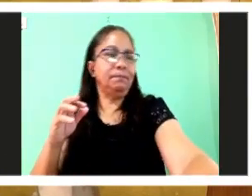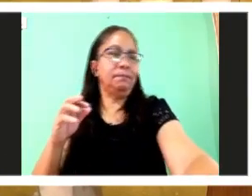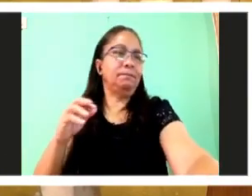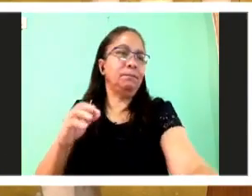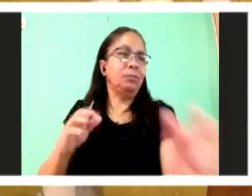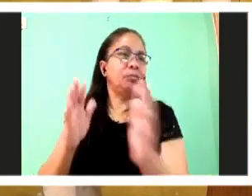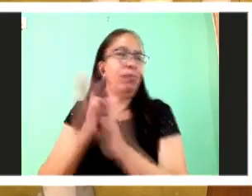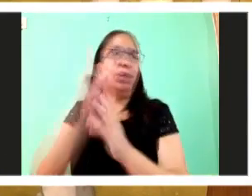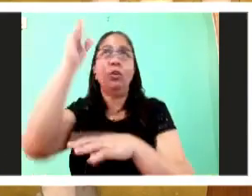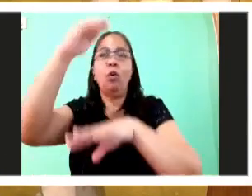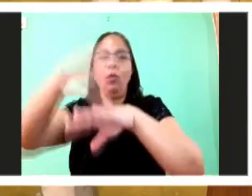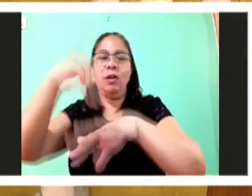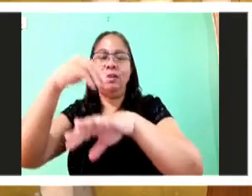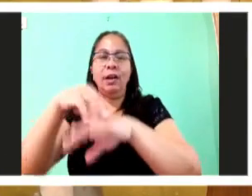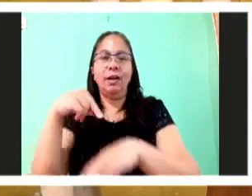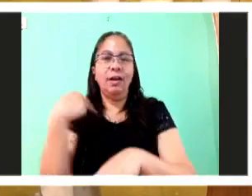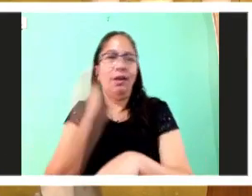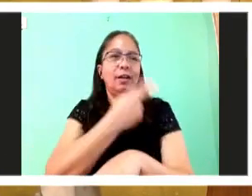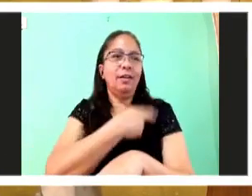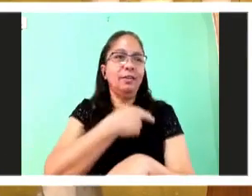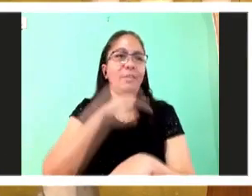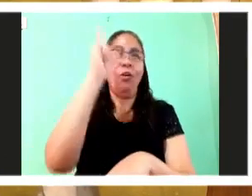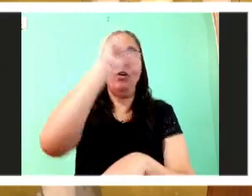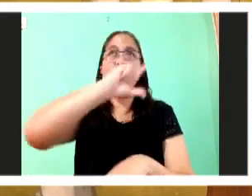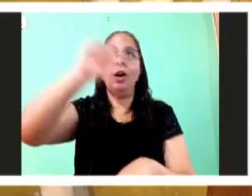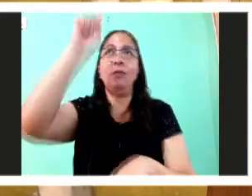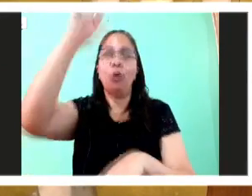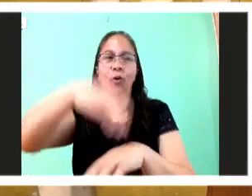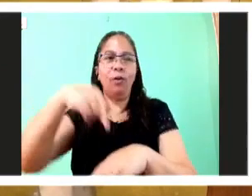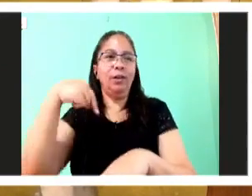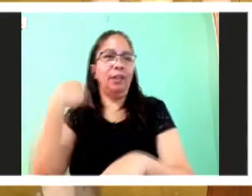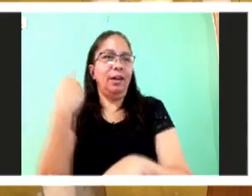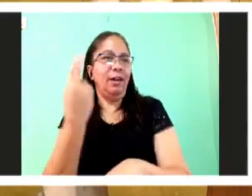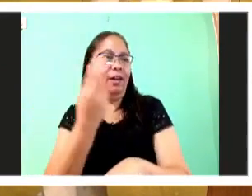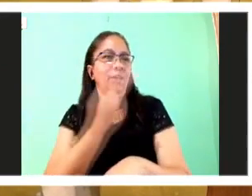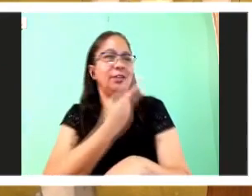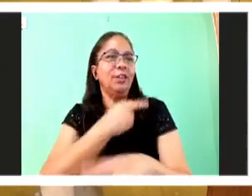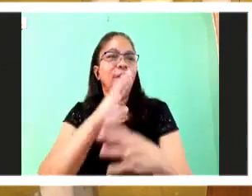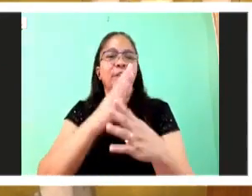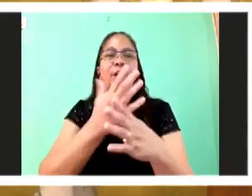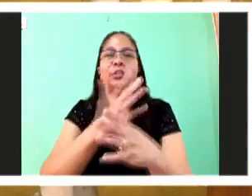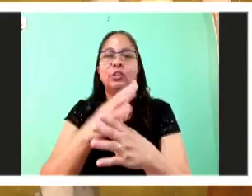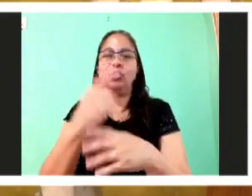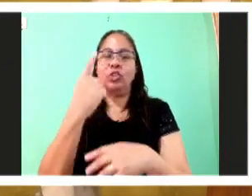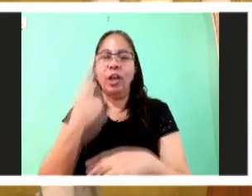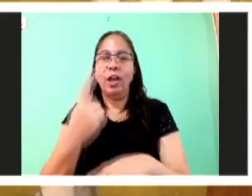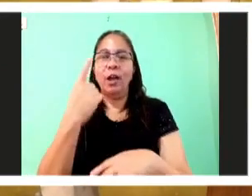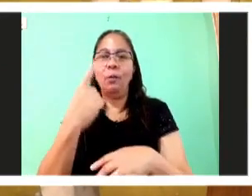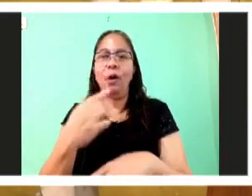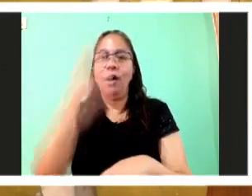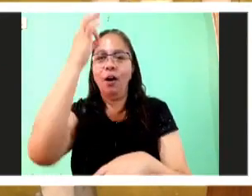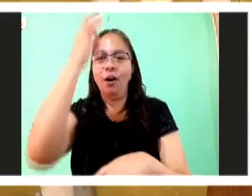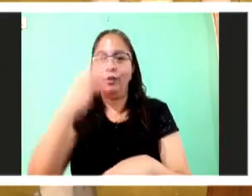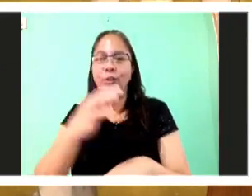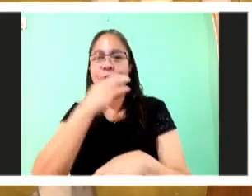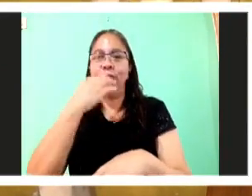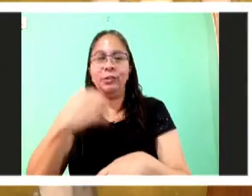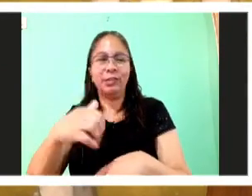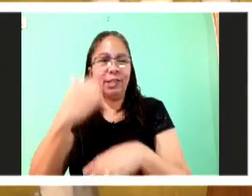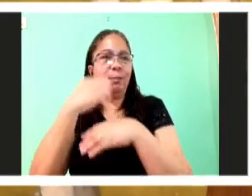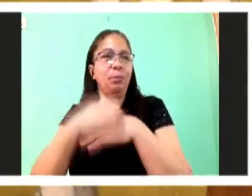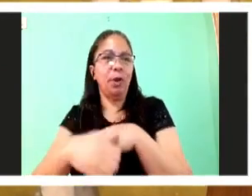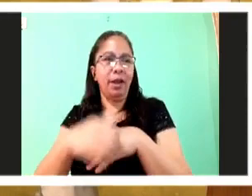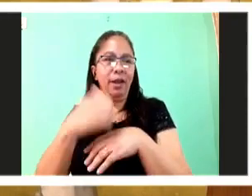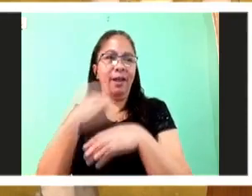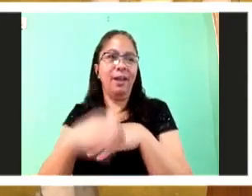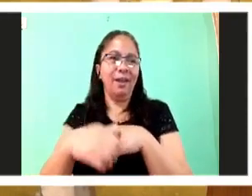You have called us, Lord, you have called us to share one Eucharistic bread.